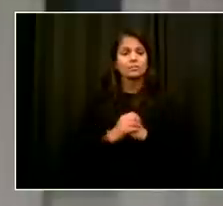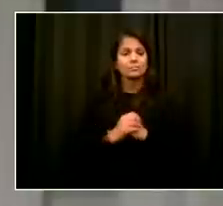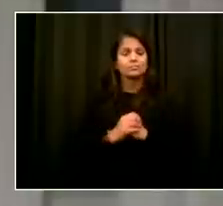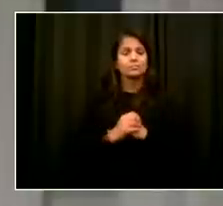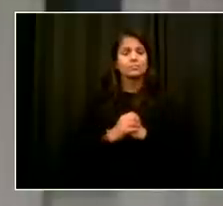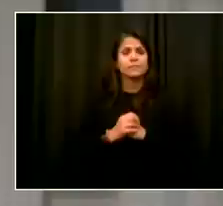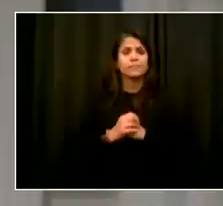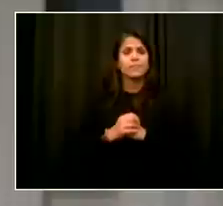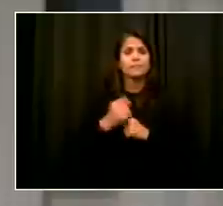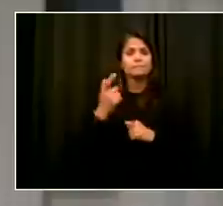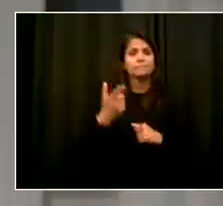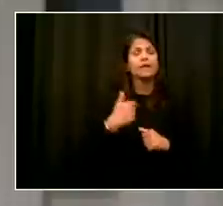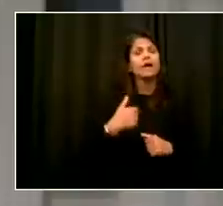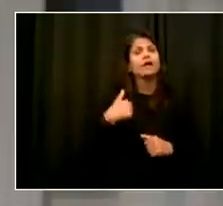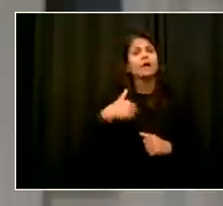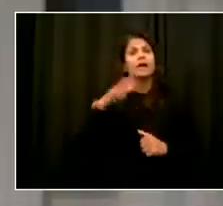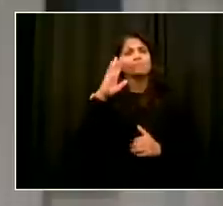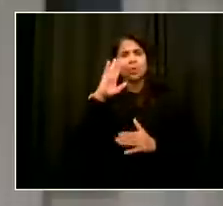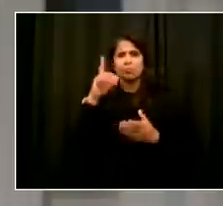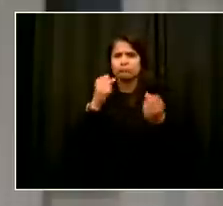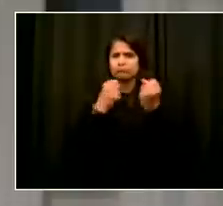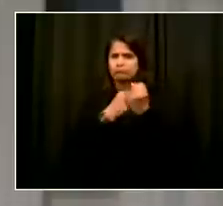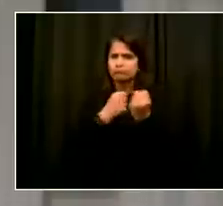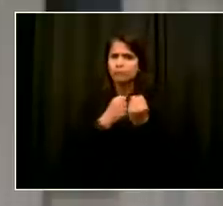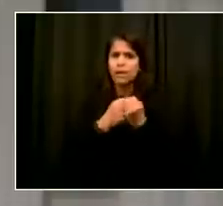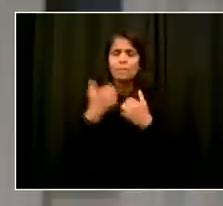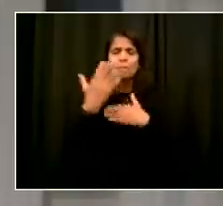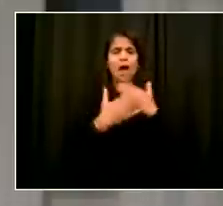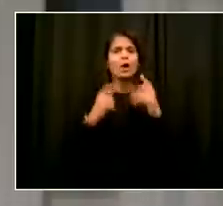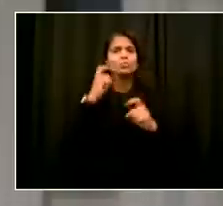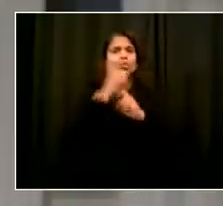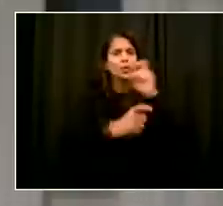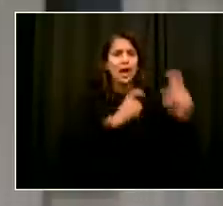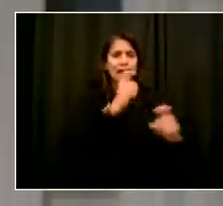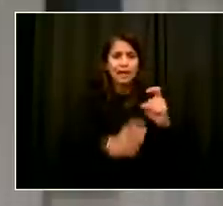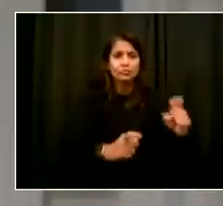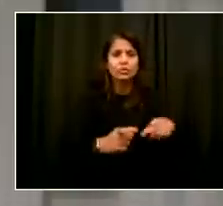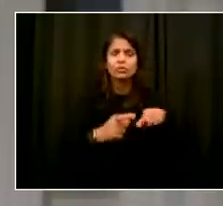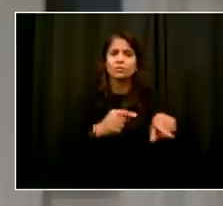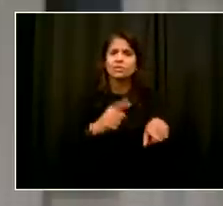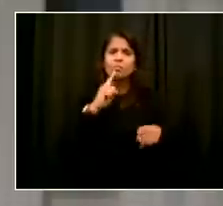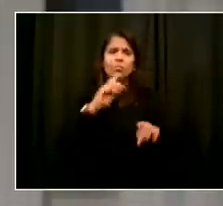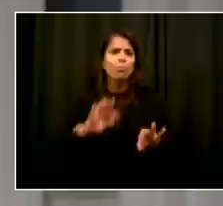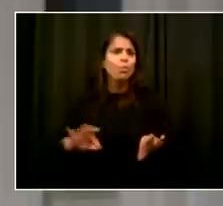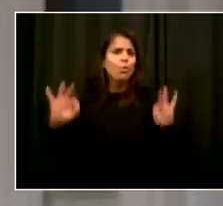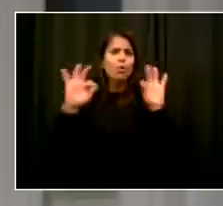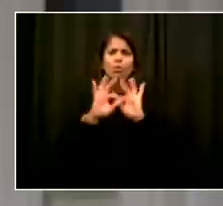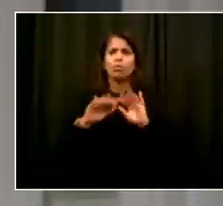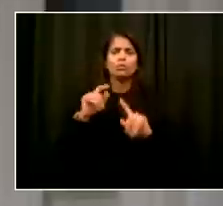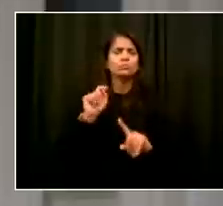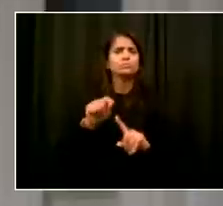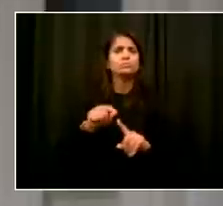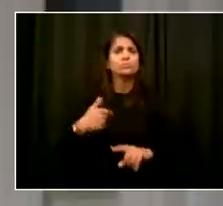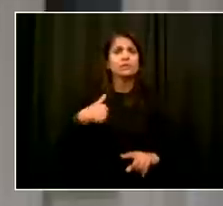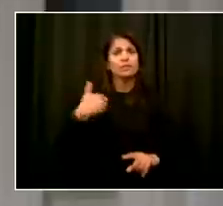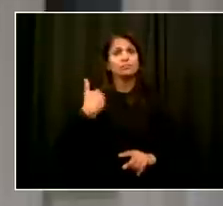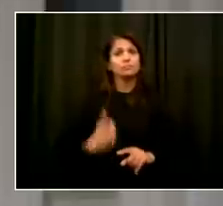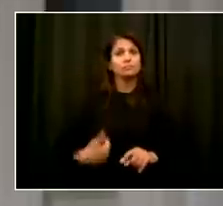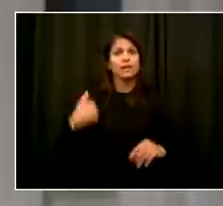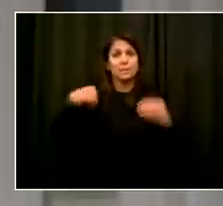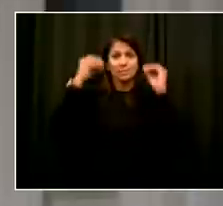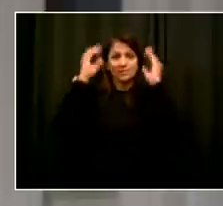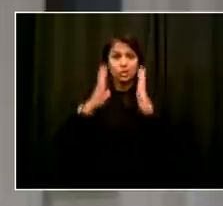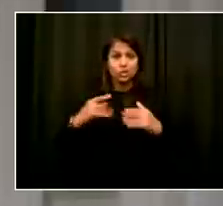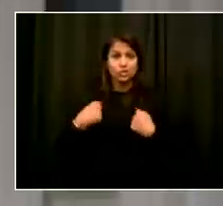effort in collaboration with the New York Blood Center. I am Shatira Weaver. I'm an educator at the Metropolitan Expeditionary Learning School